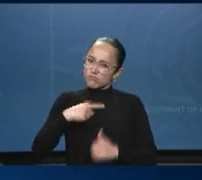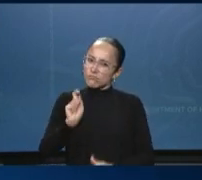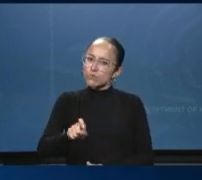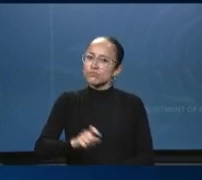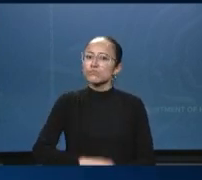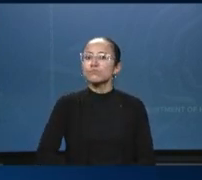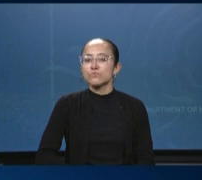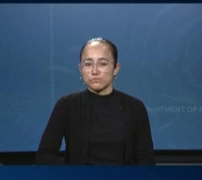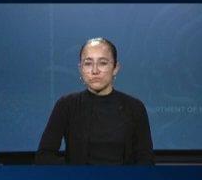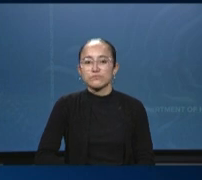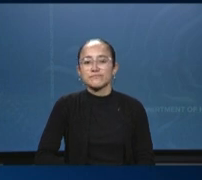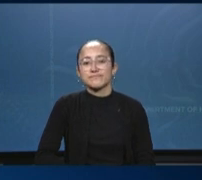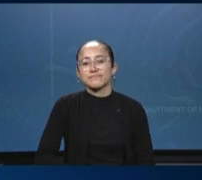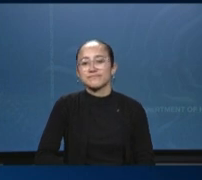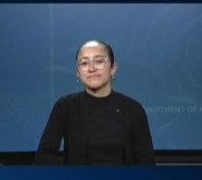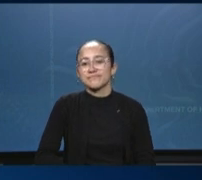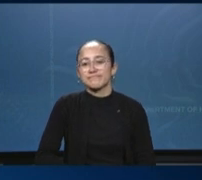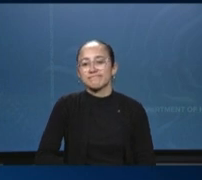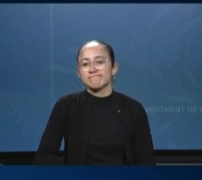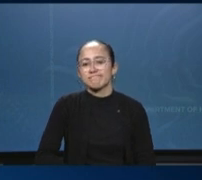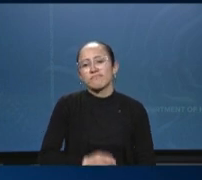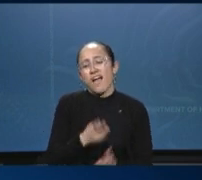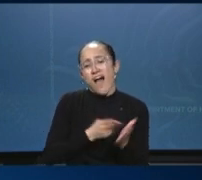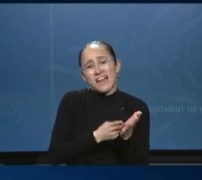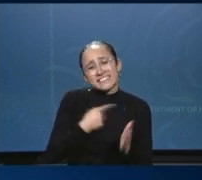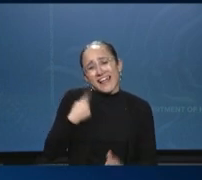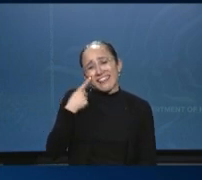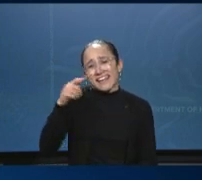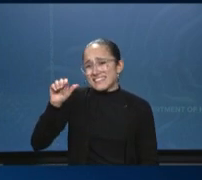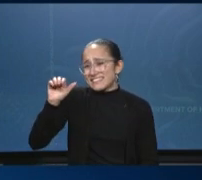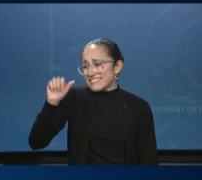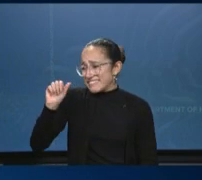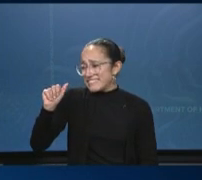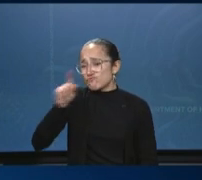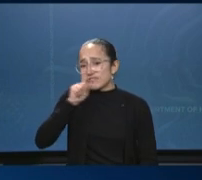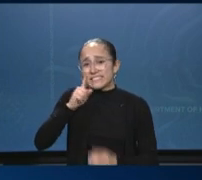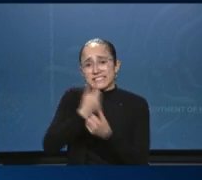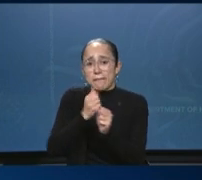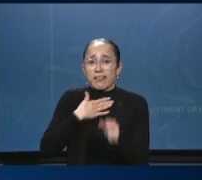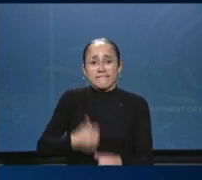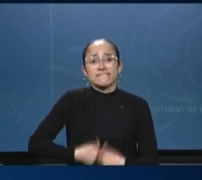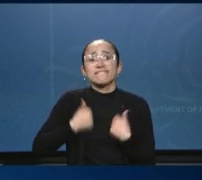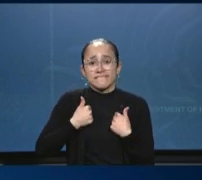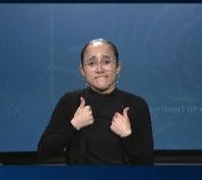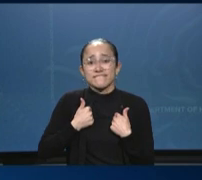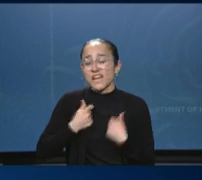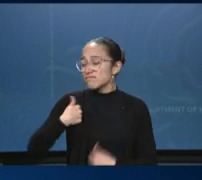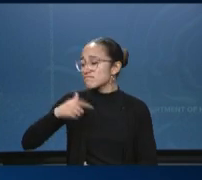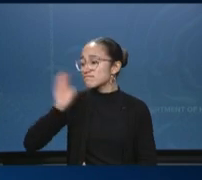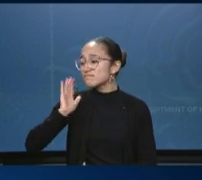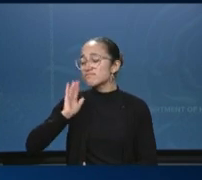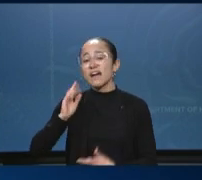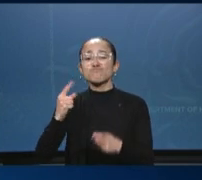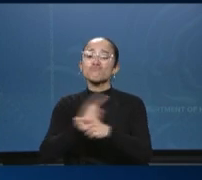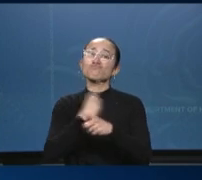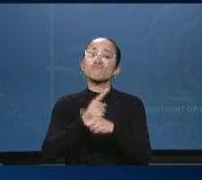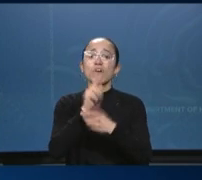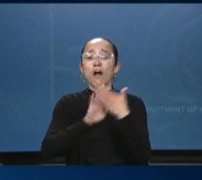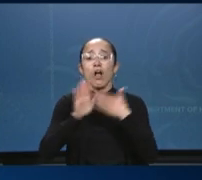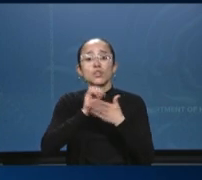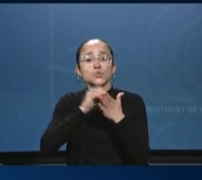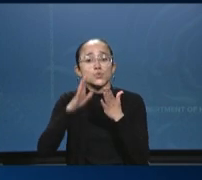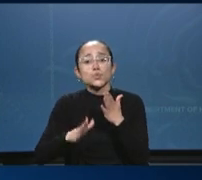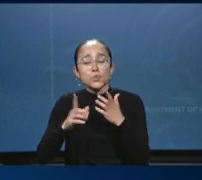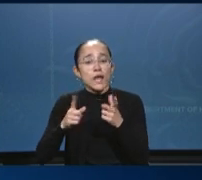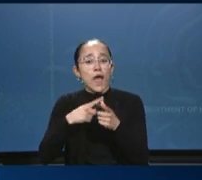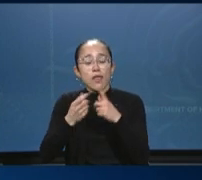care of. I honestly think the Affordable Care Act did save my life. I was living life as a regular college student, and then